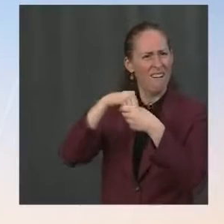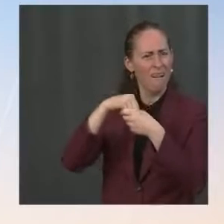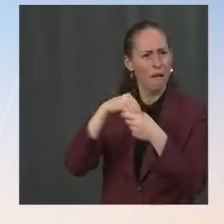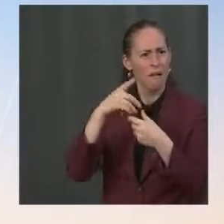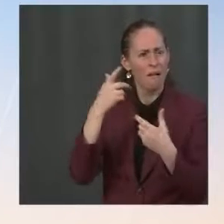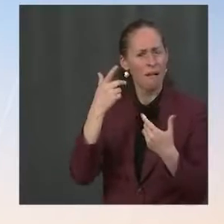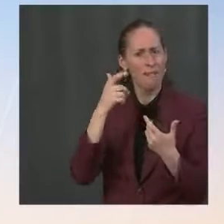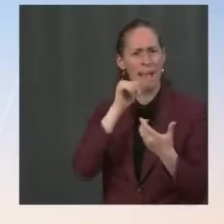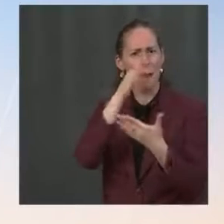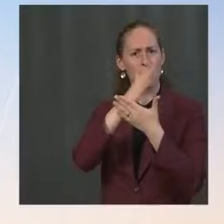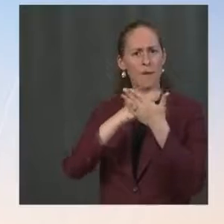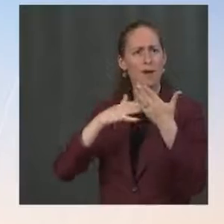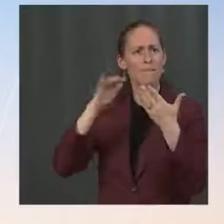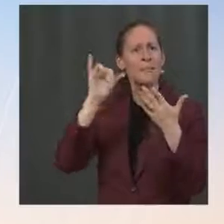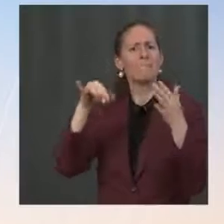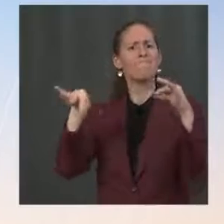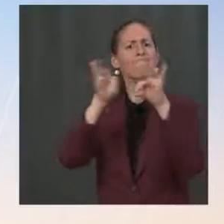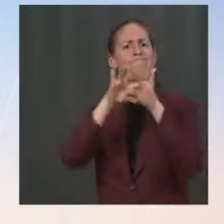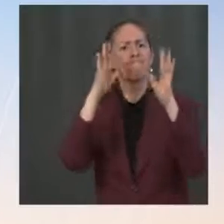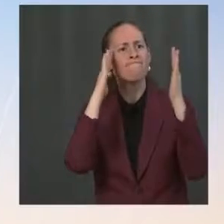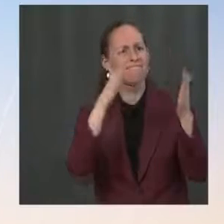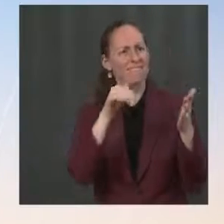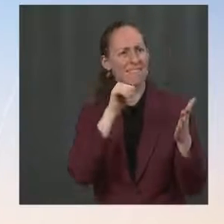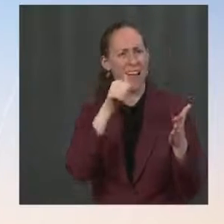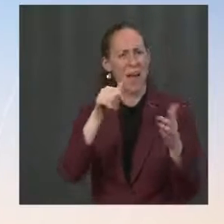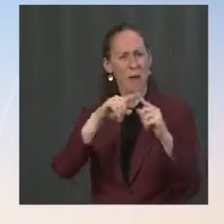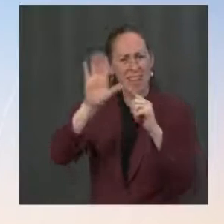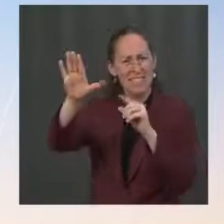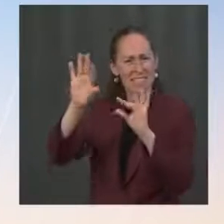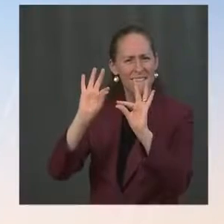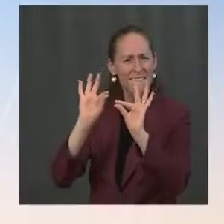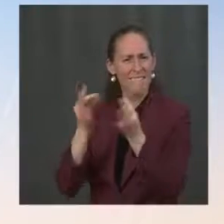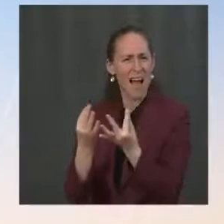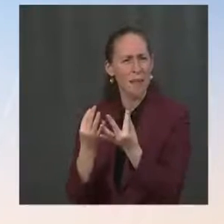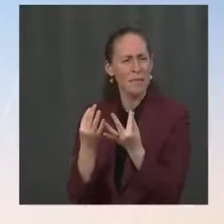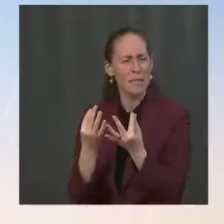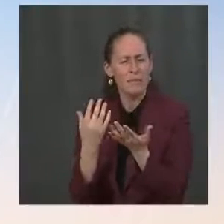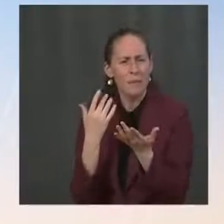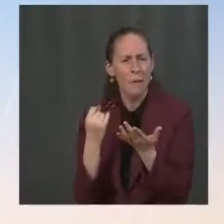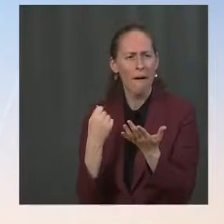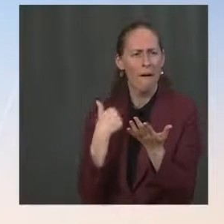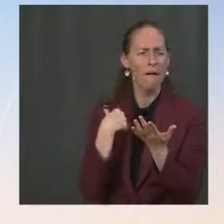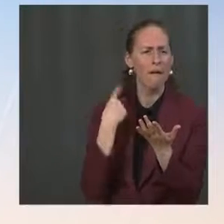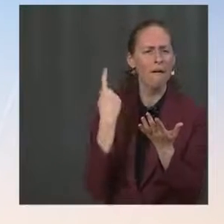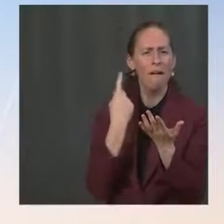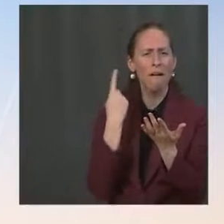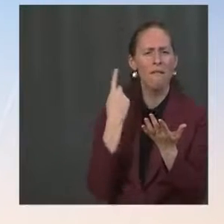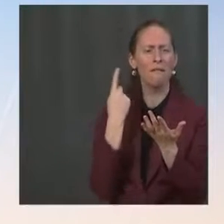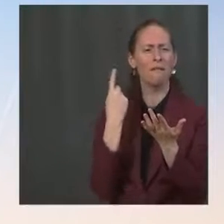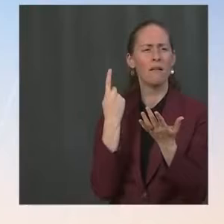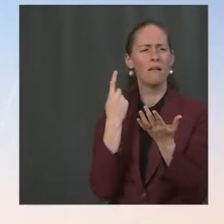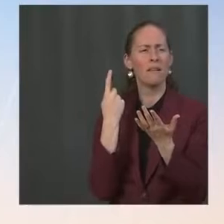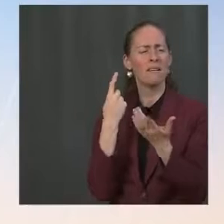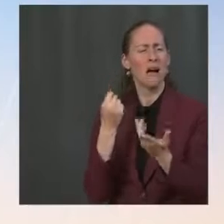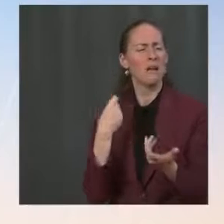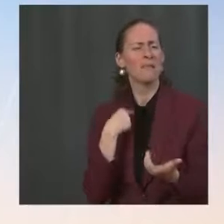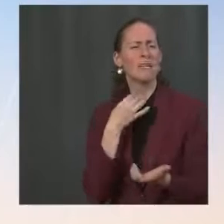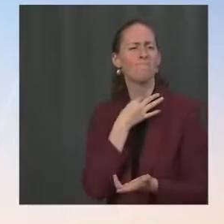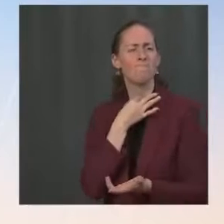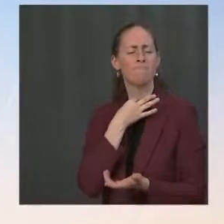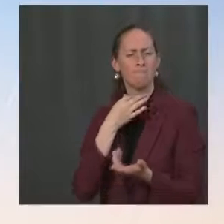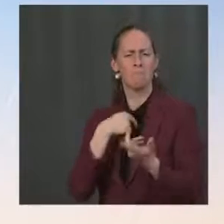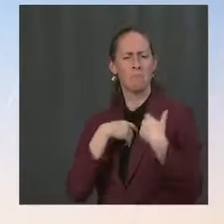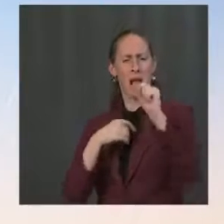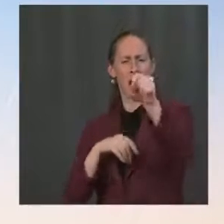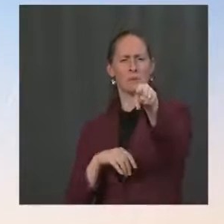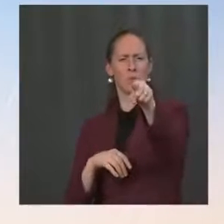getting assistance. However, in our interview, they told me that they are getting assistance. Can you speak to this